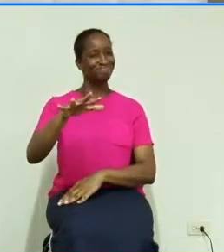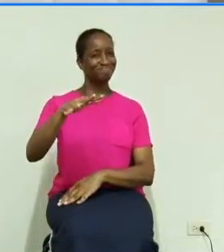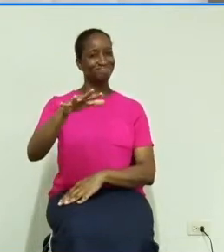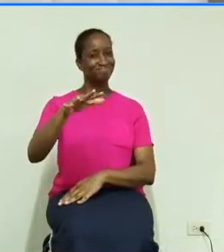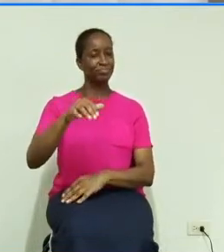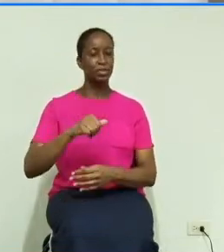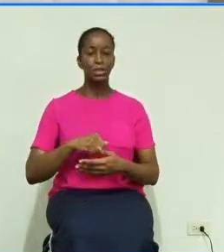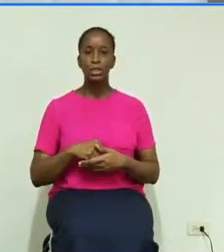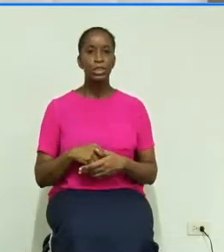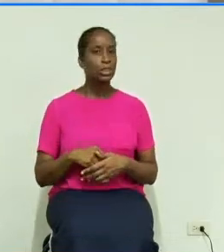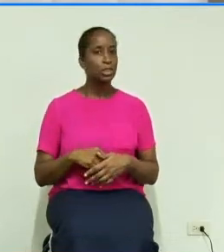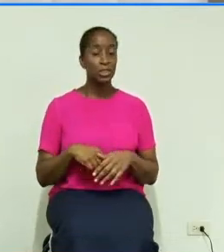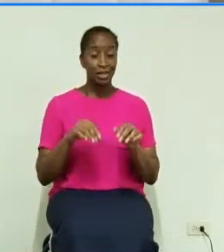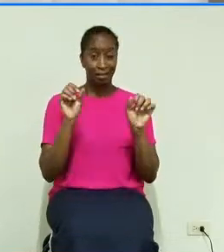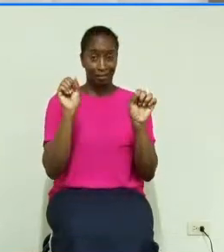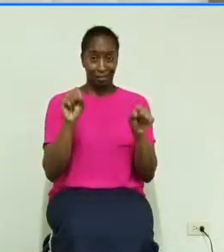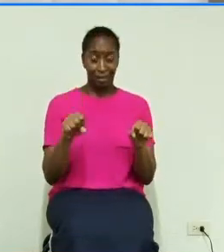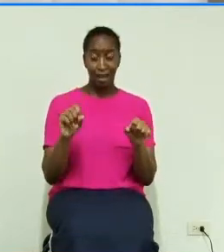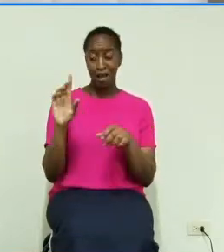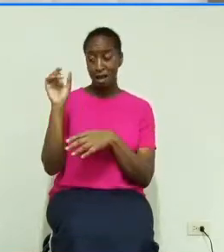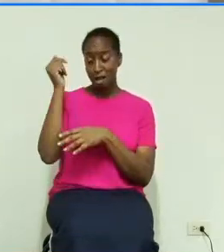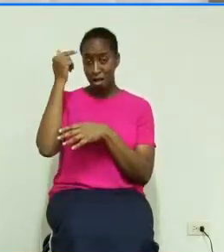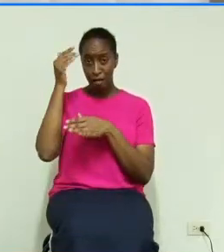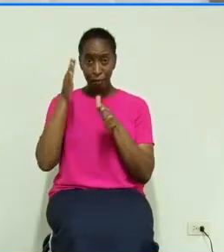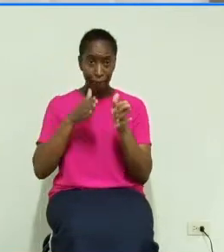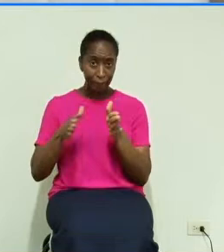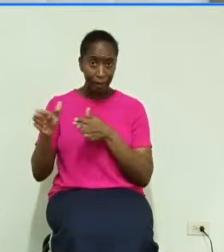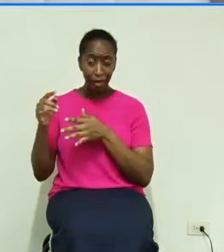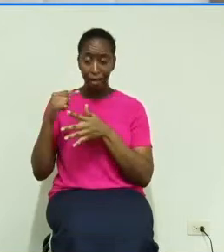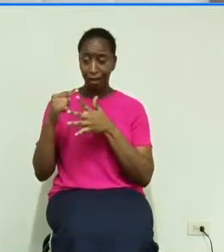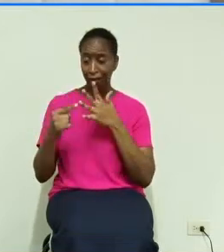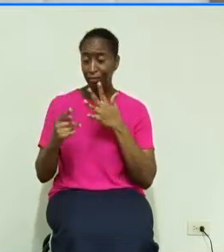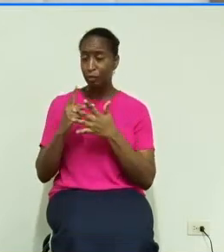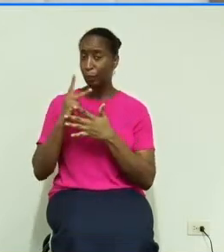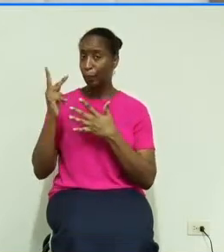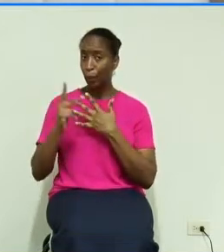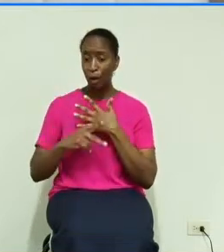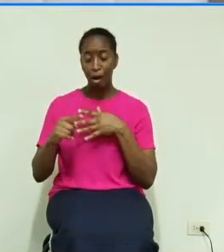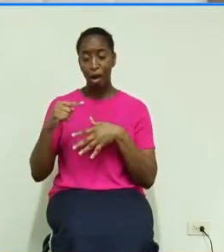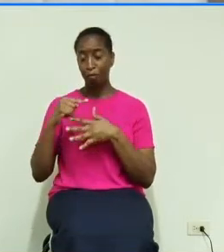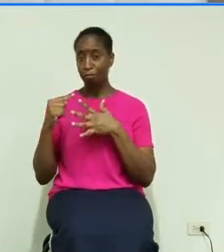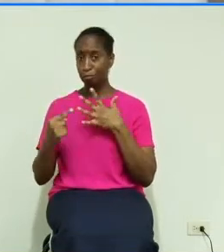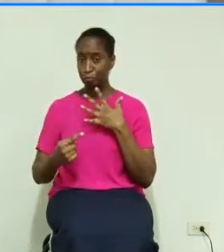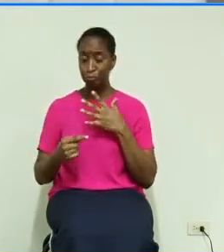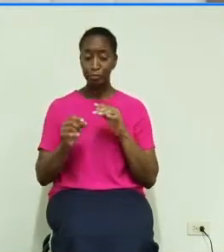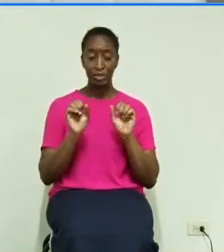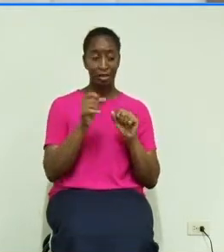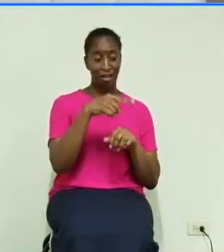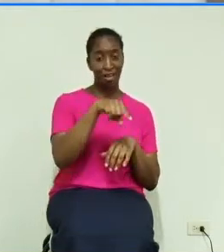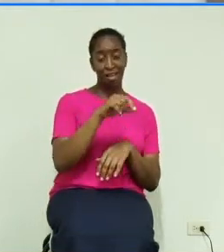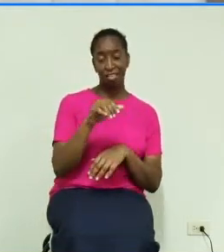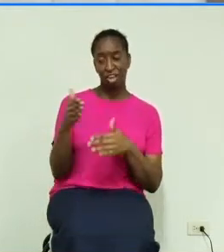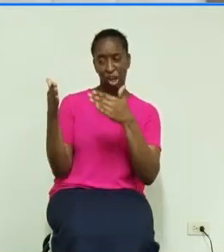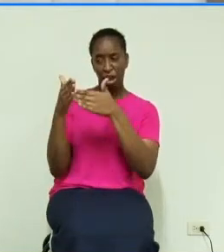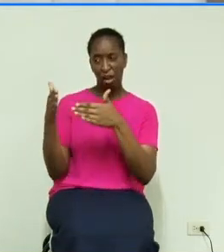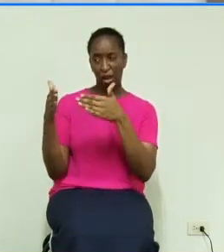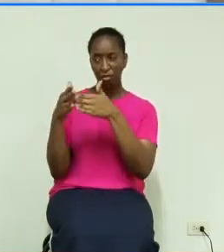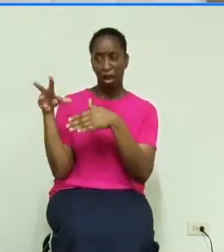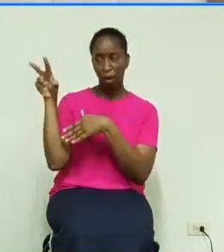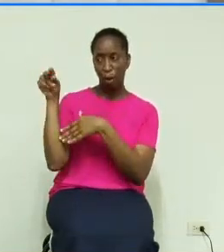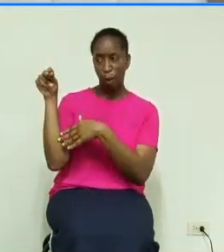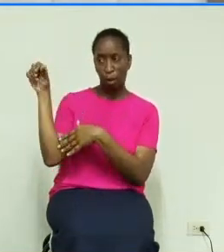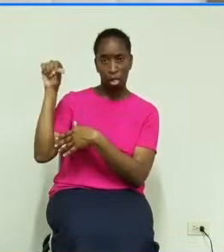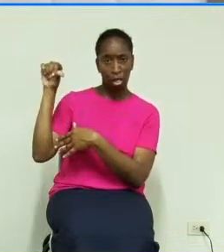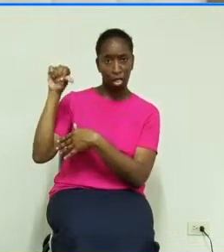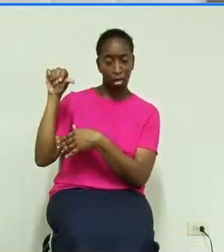programs. So that whatever interests are considered to be included, and we can make them as broad as possible, it is